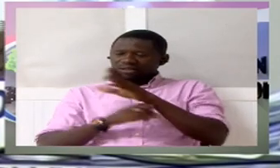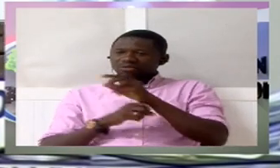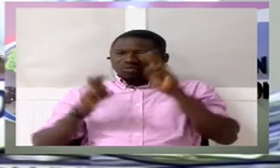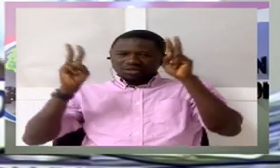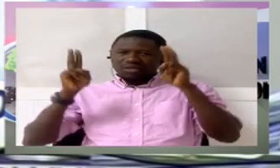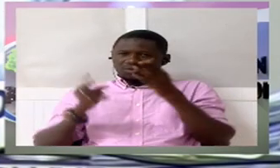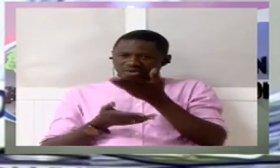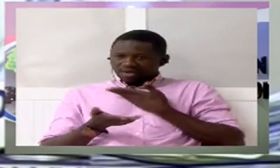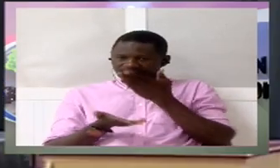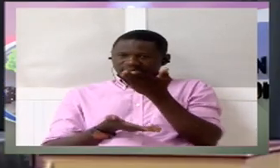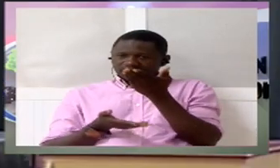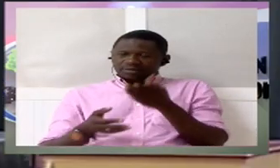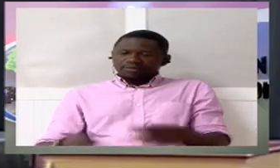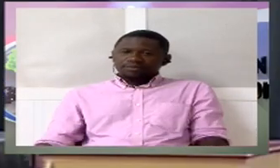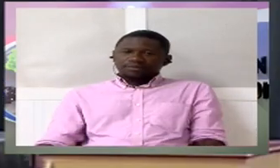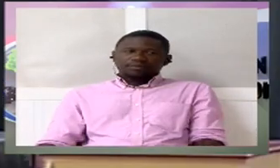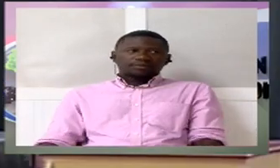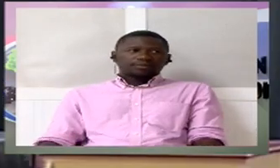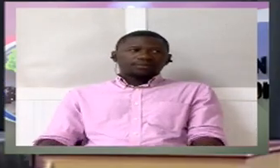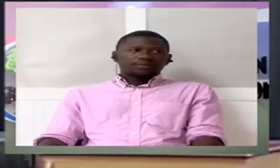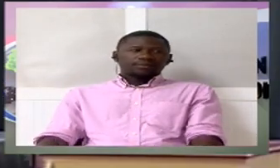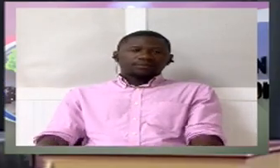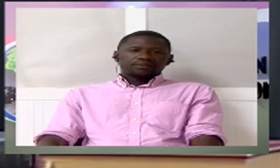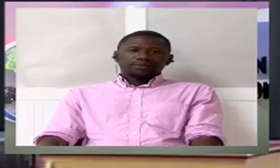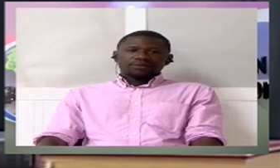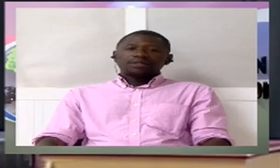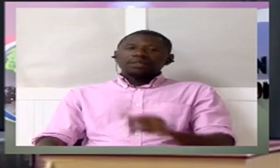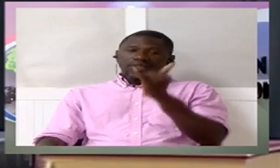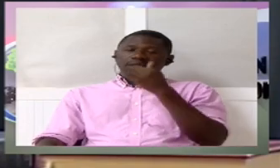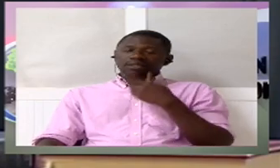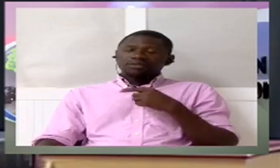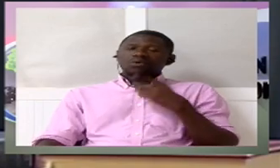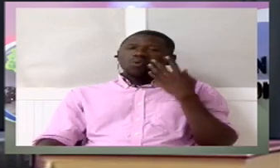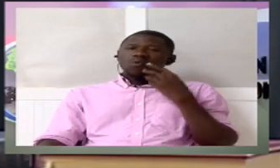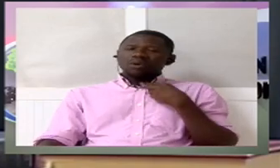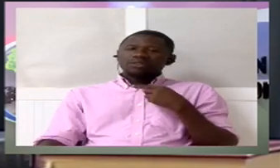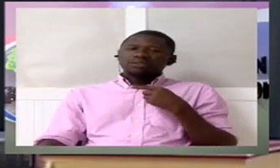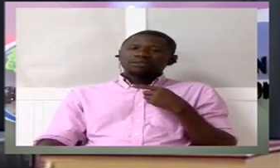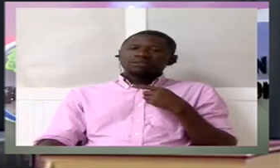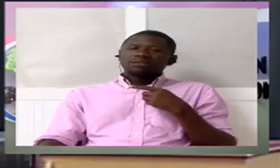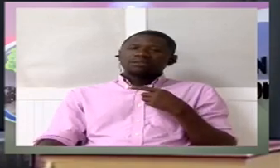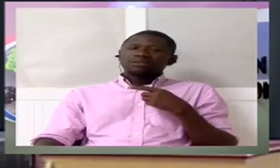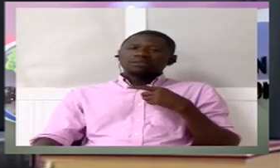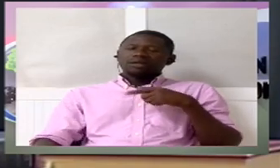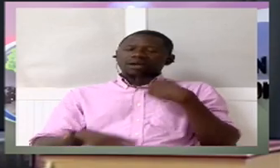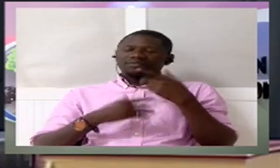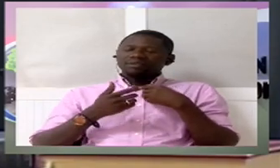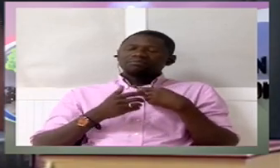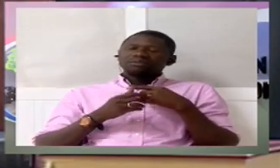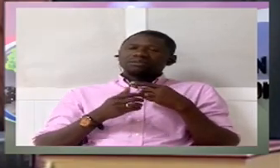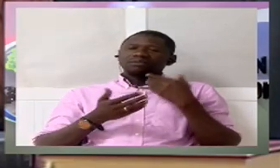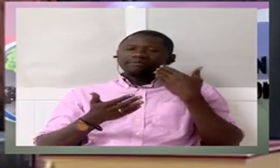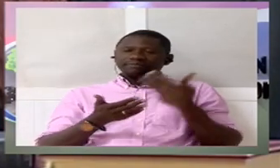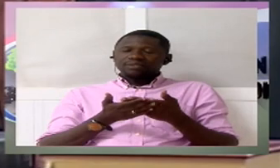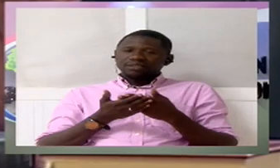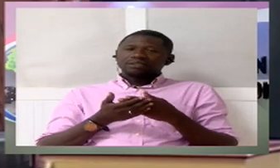Imbe kono. Ina rna letter of Yaya Jamme. Foi mo. Abiringa furia kenga tiko landi. After I mourned and I